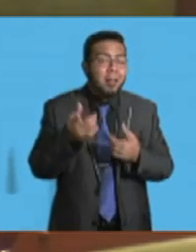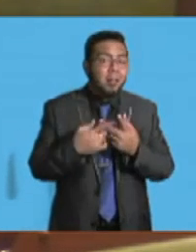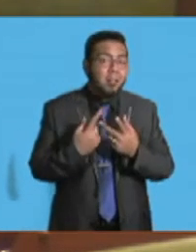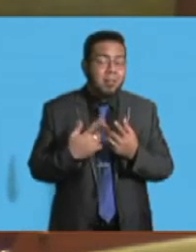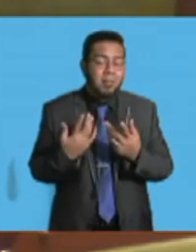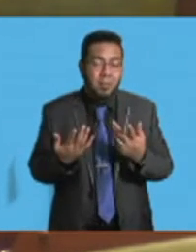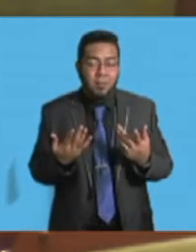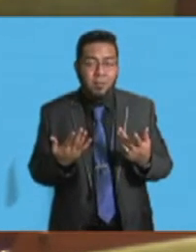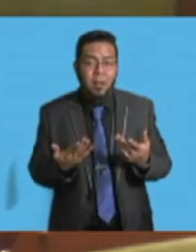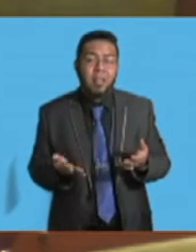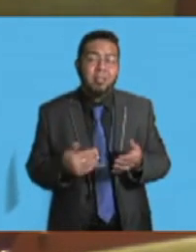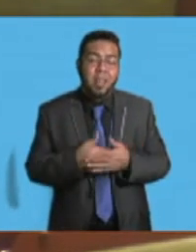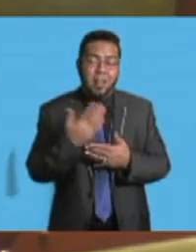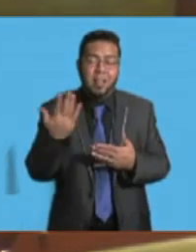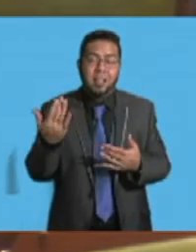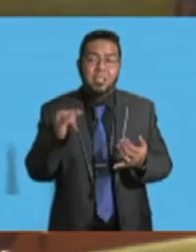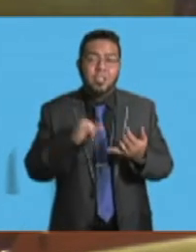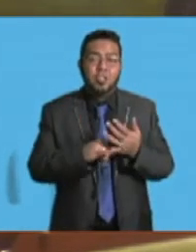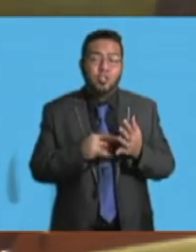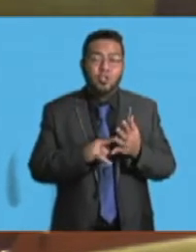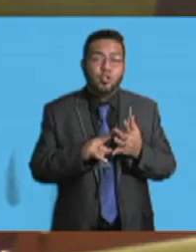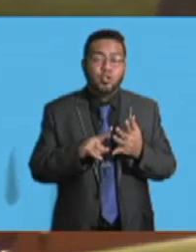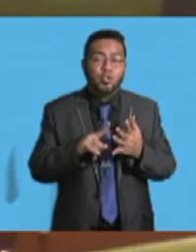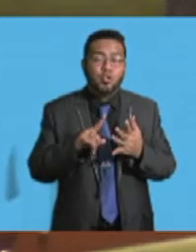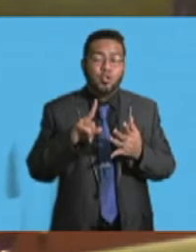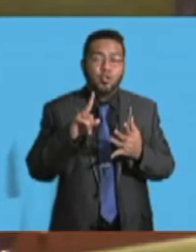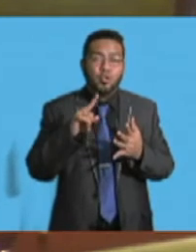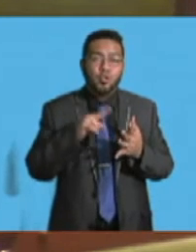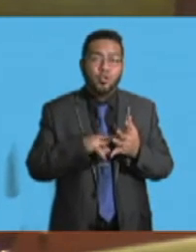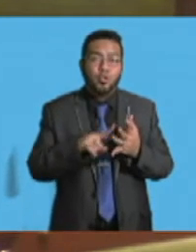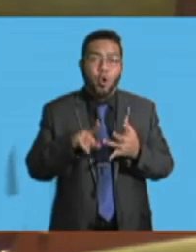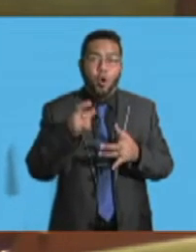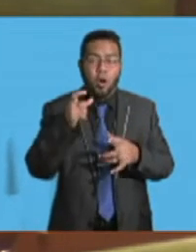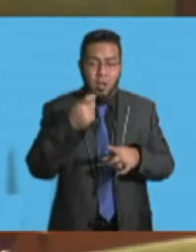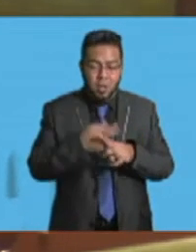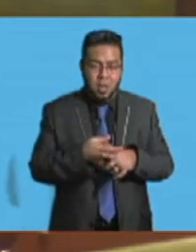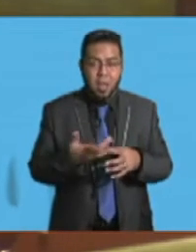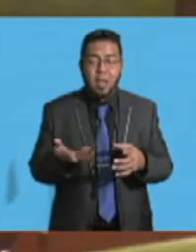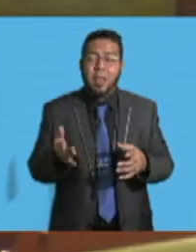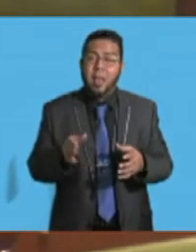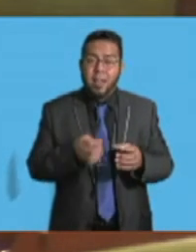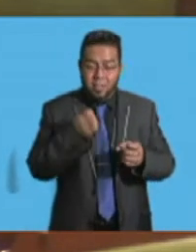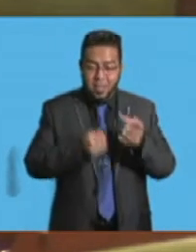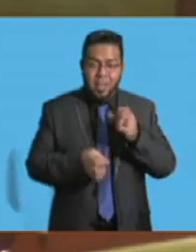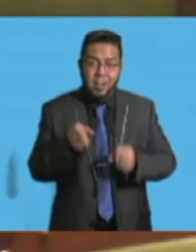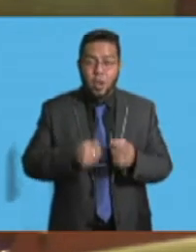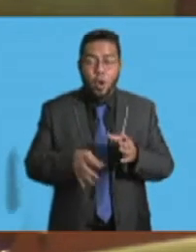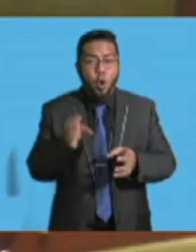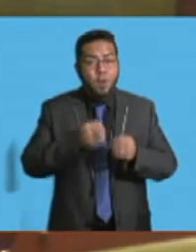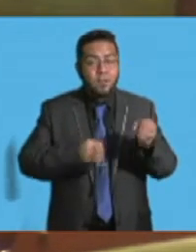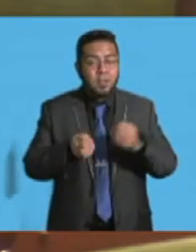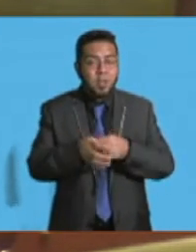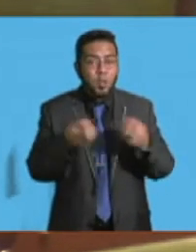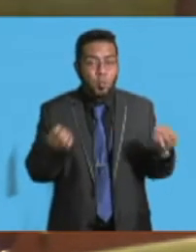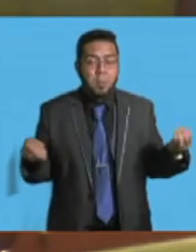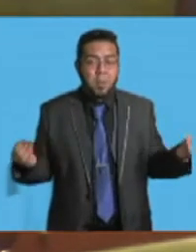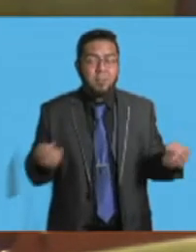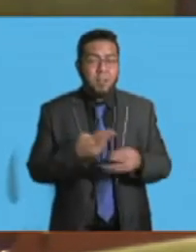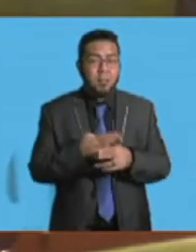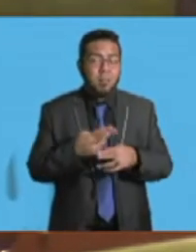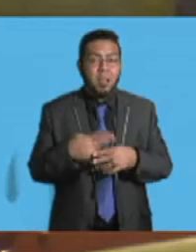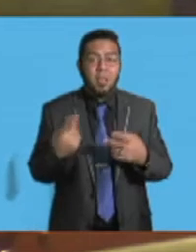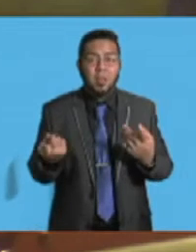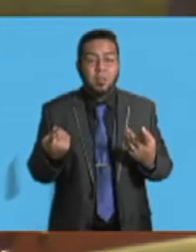Batiri, dairy stock improvement and infrastructure improvement at Cornivia, dairy office equipment, plants, machines and equipments at